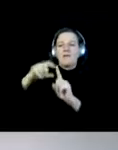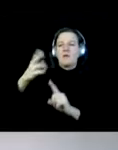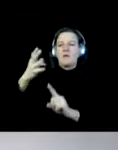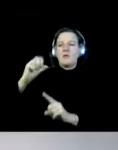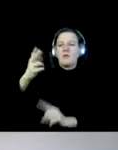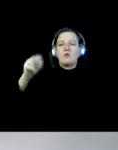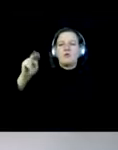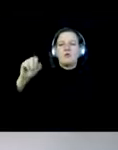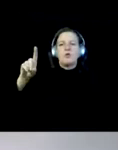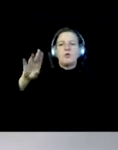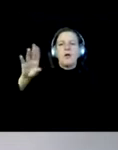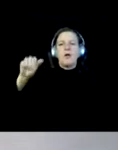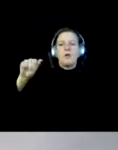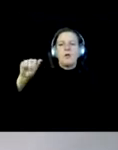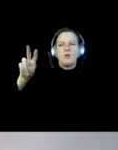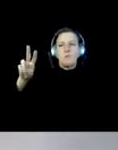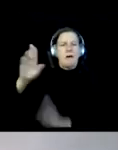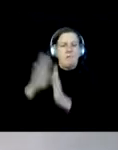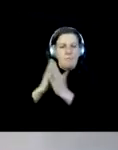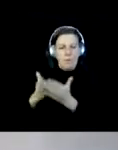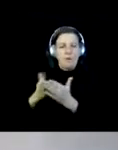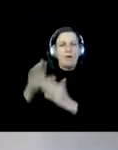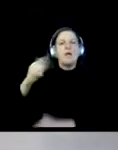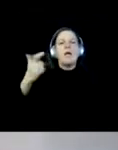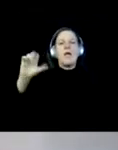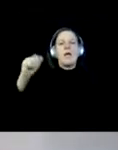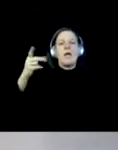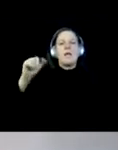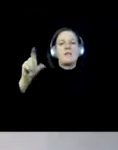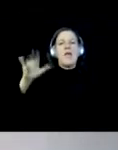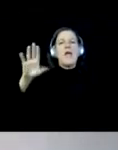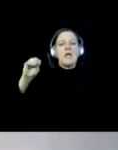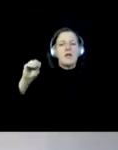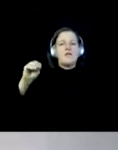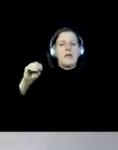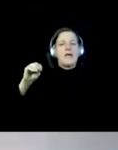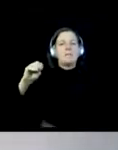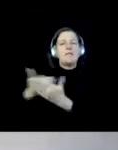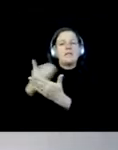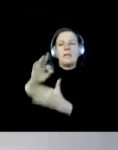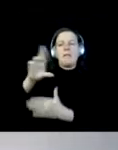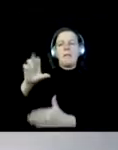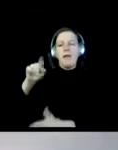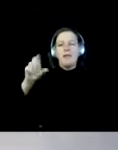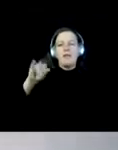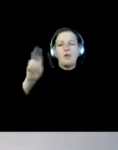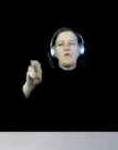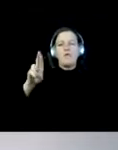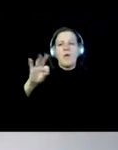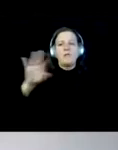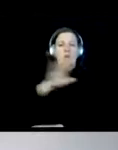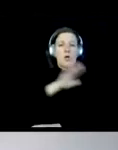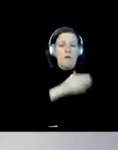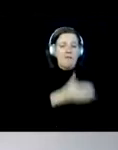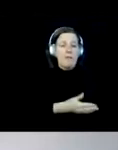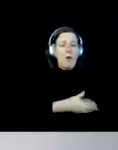of Surveillance Capitalism, The Fight for a Human Future at the New Frontier of Power, which hints on the